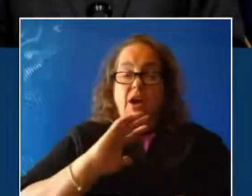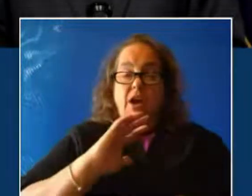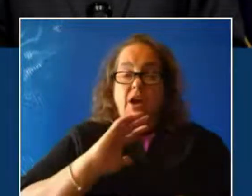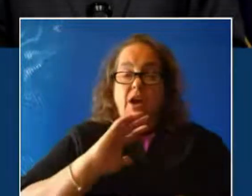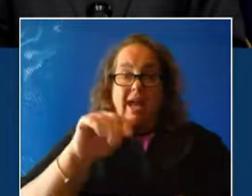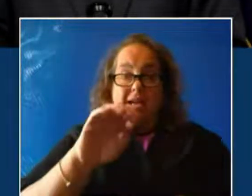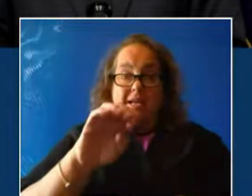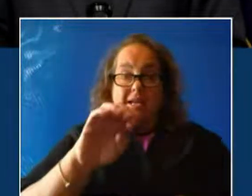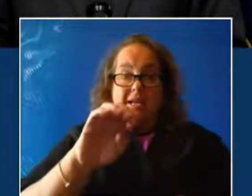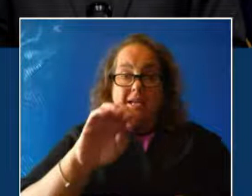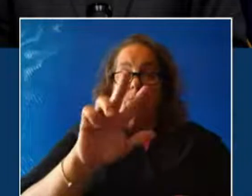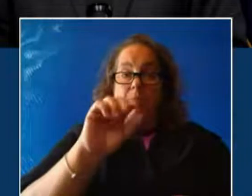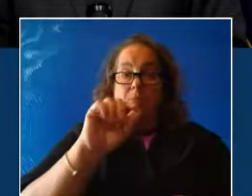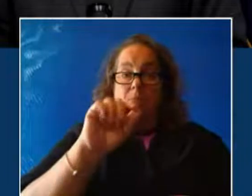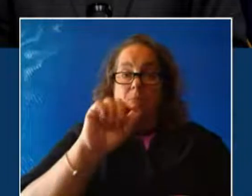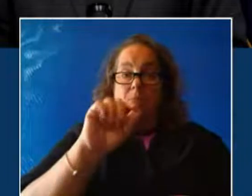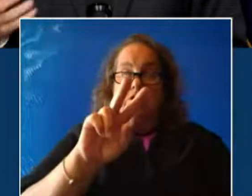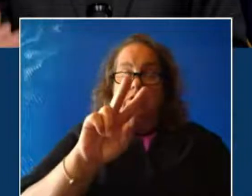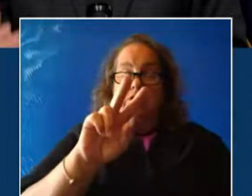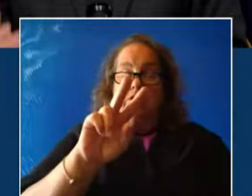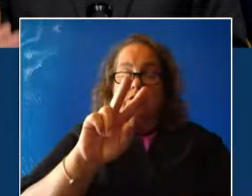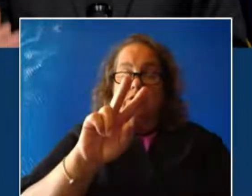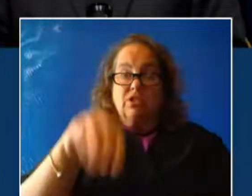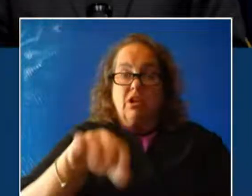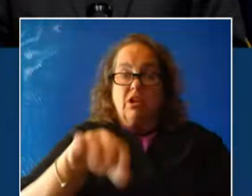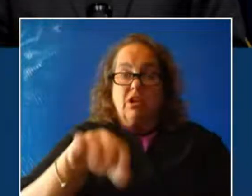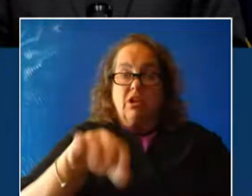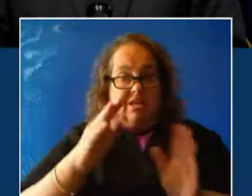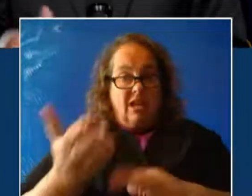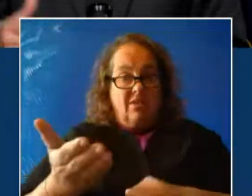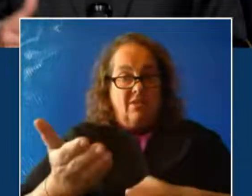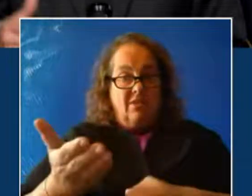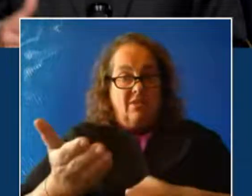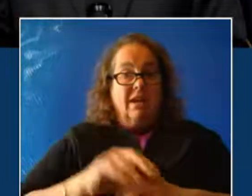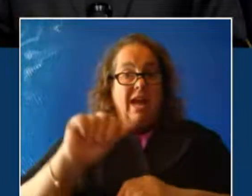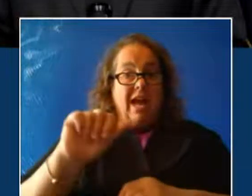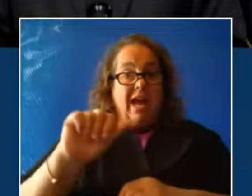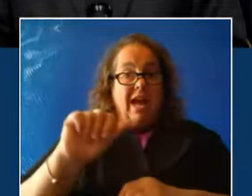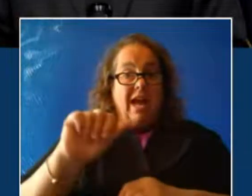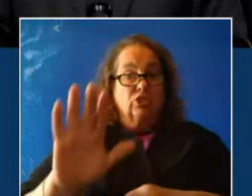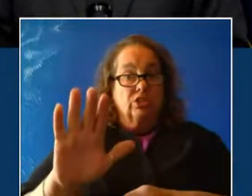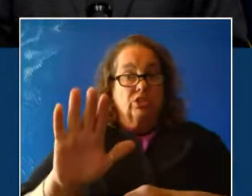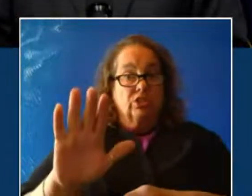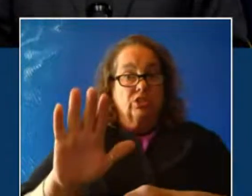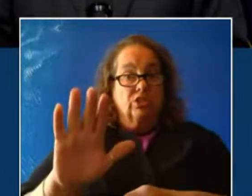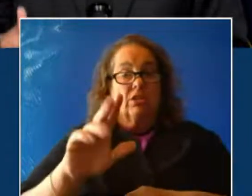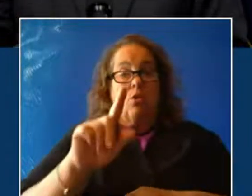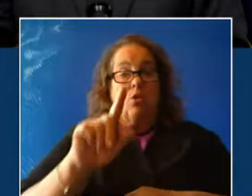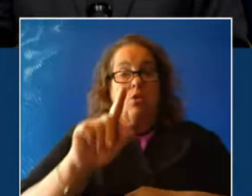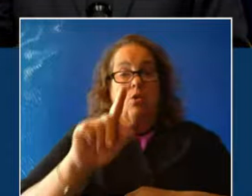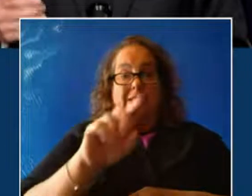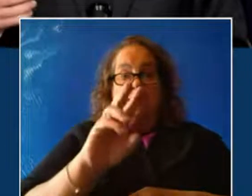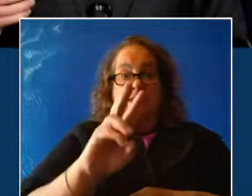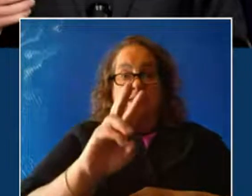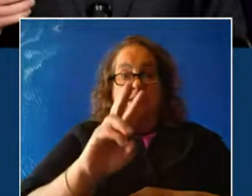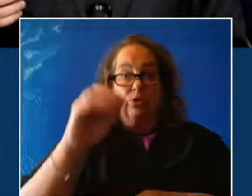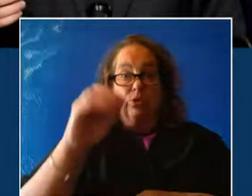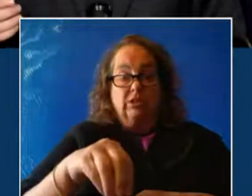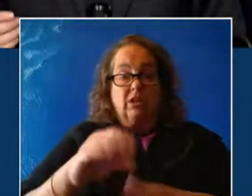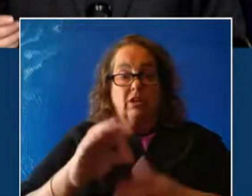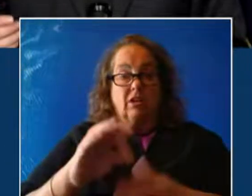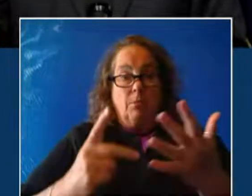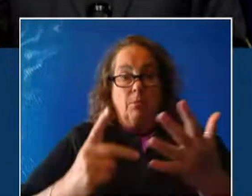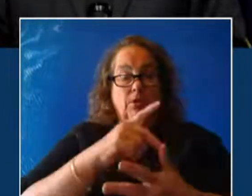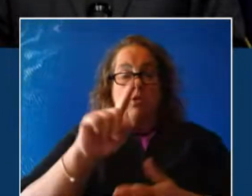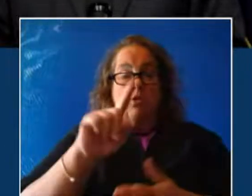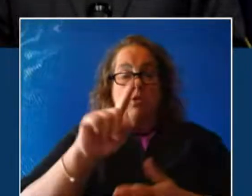deaths. For Asian American Kentuckians, 1.6% of the population, 1.1% of